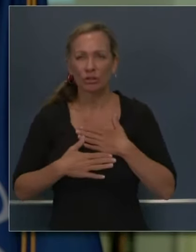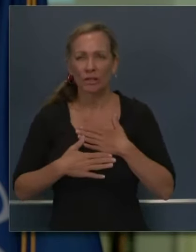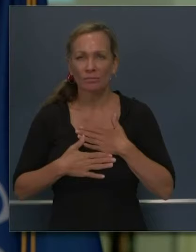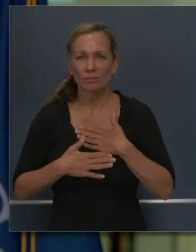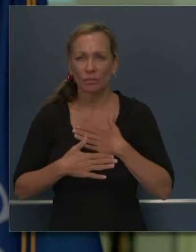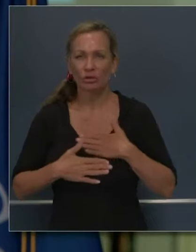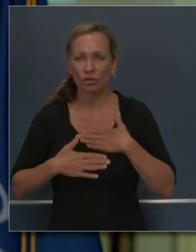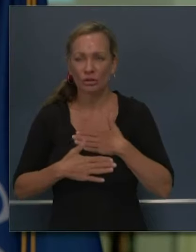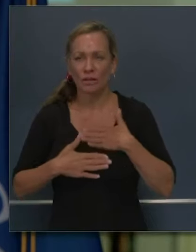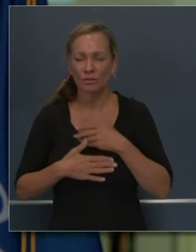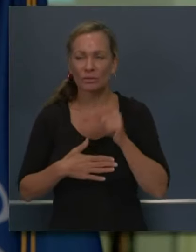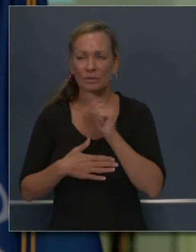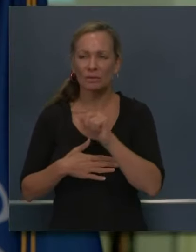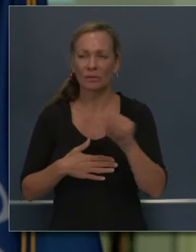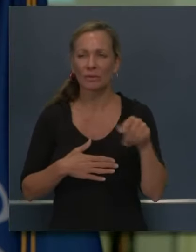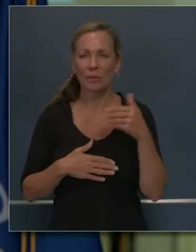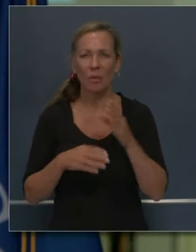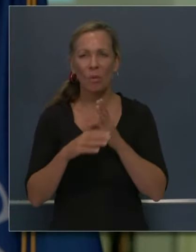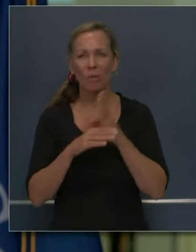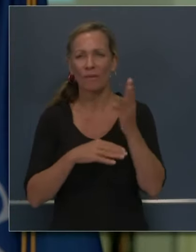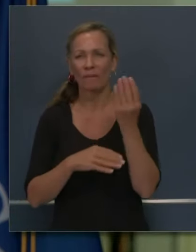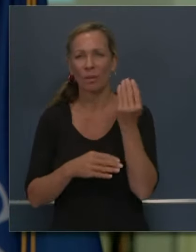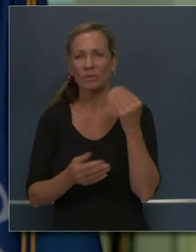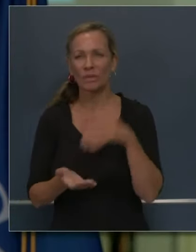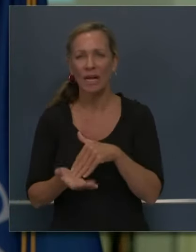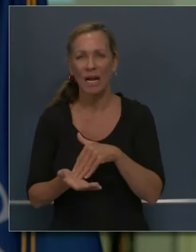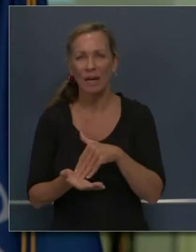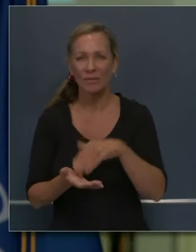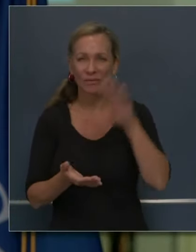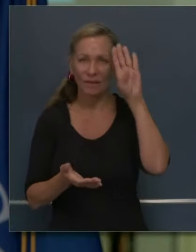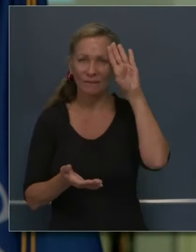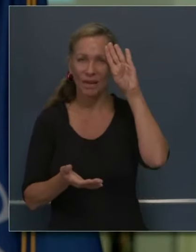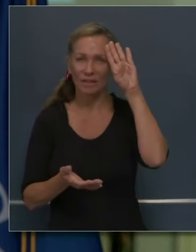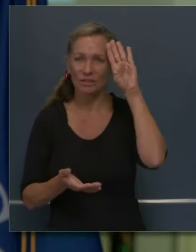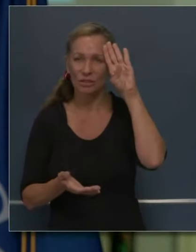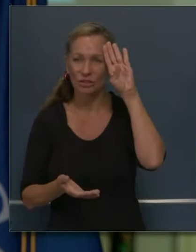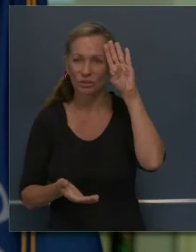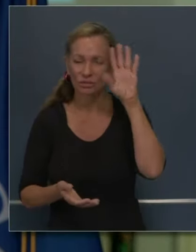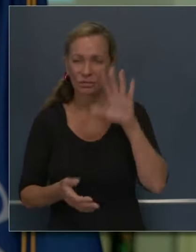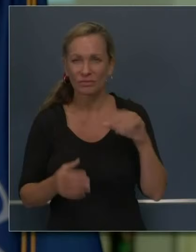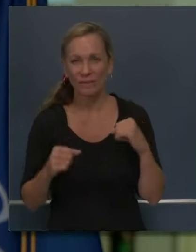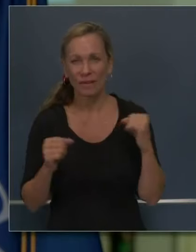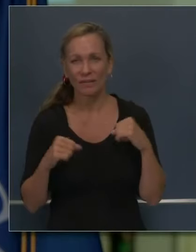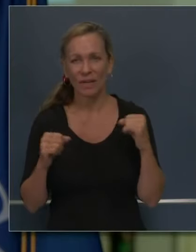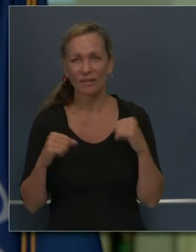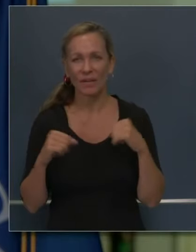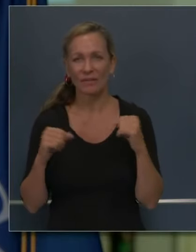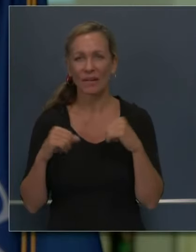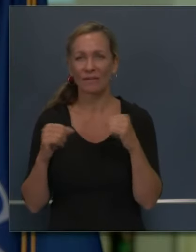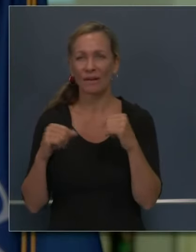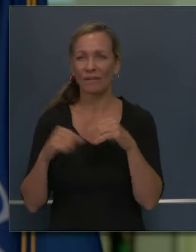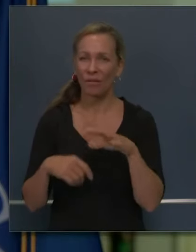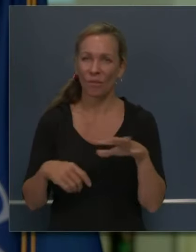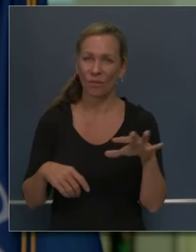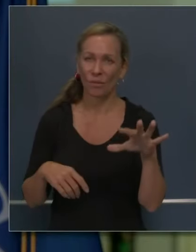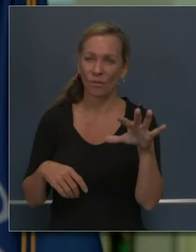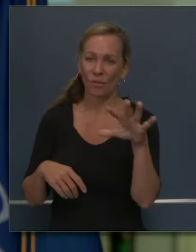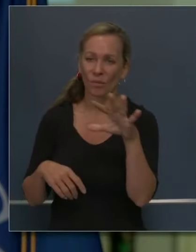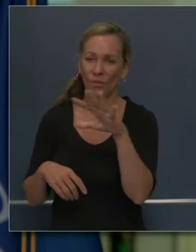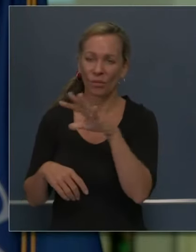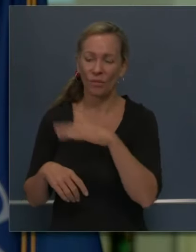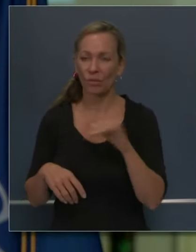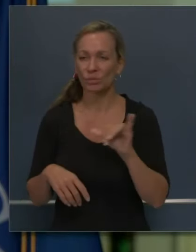10,000+, 14,000 now firefighters that are on the front lines battling these fires, in addition to the tens of thousands of healthcare